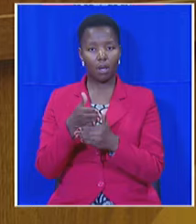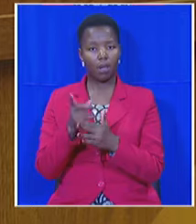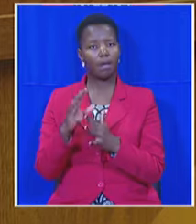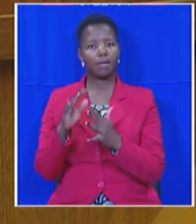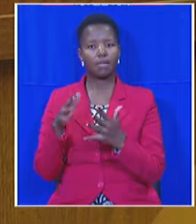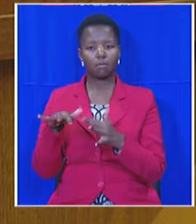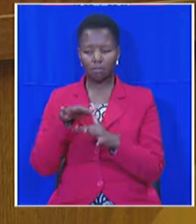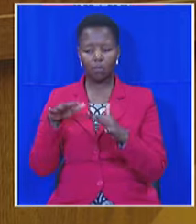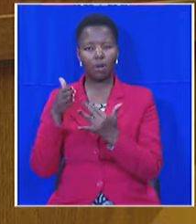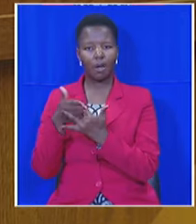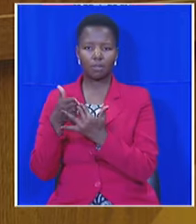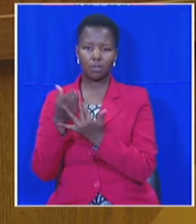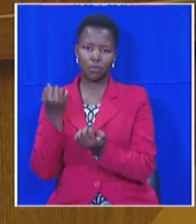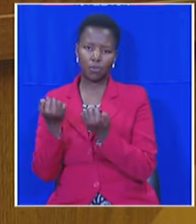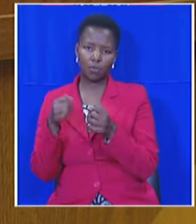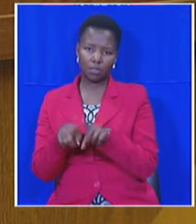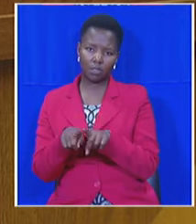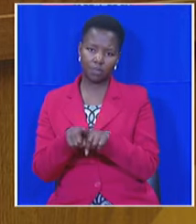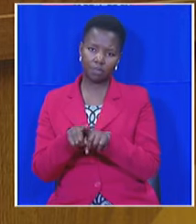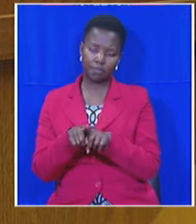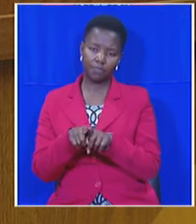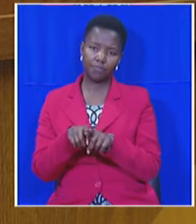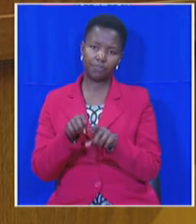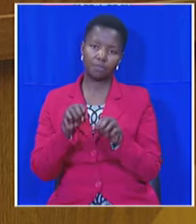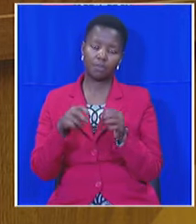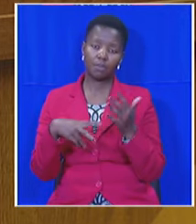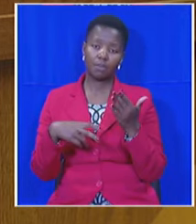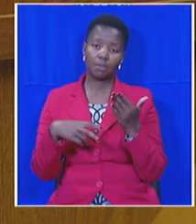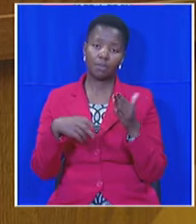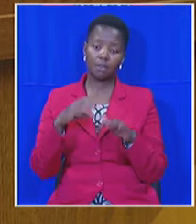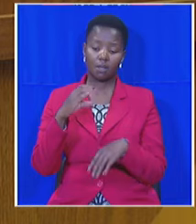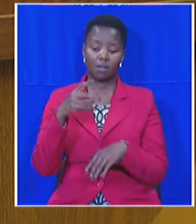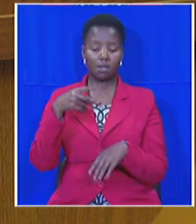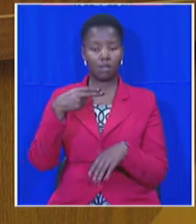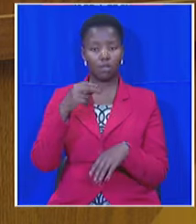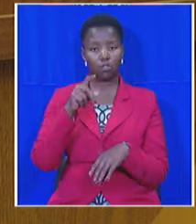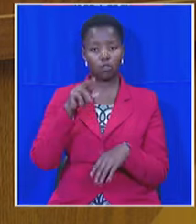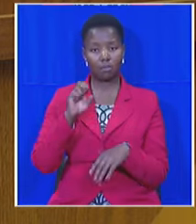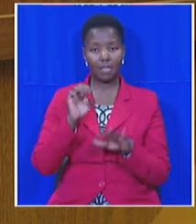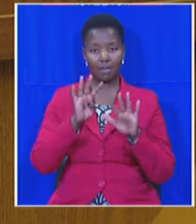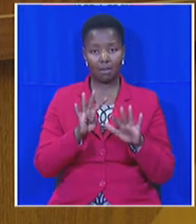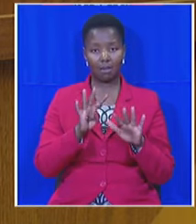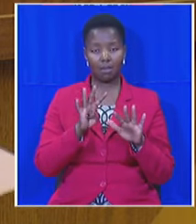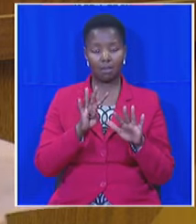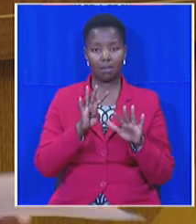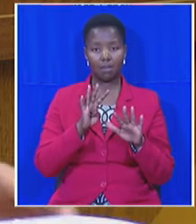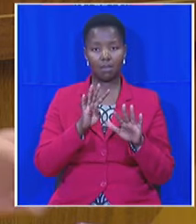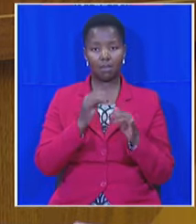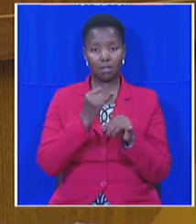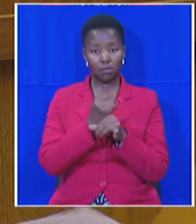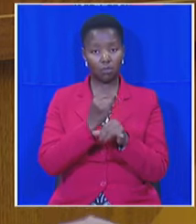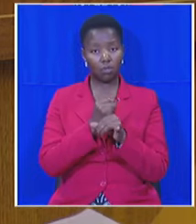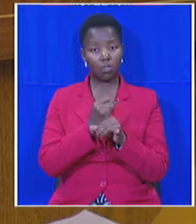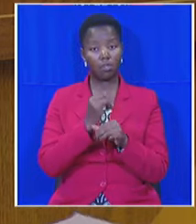nation. Now, the two Chapter 9 institutions that report to this Portfolio Committee are the Human Rights Commission and the Public